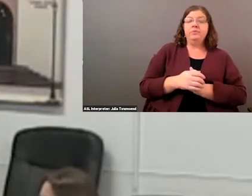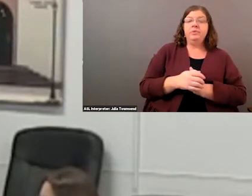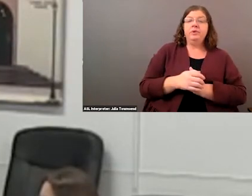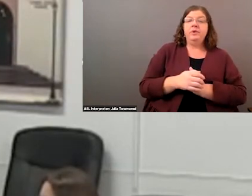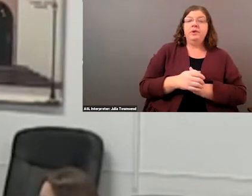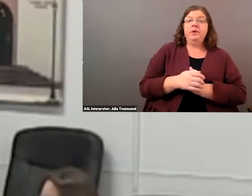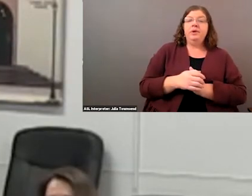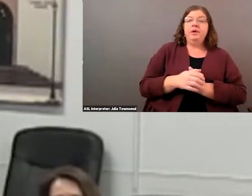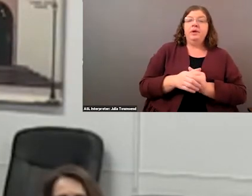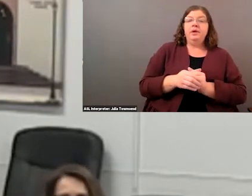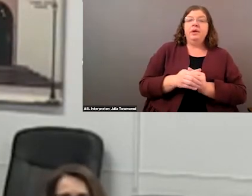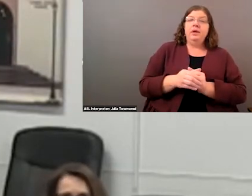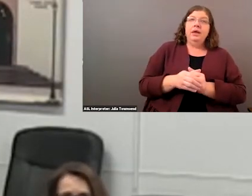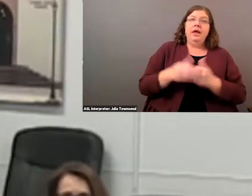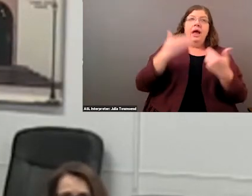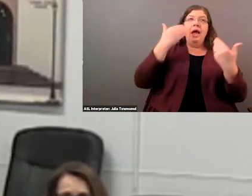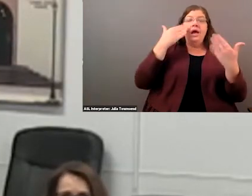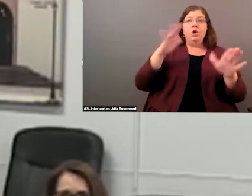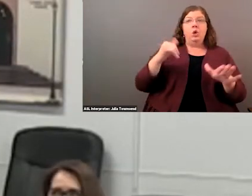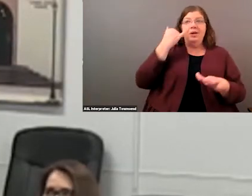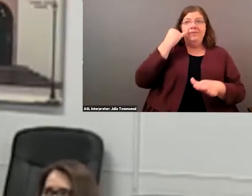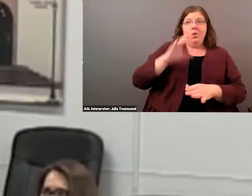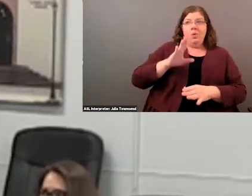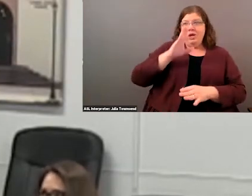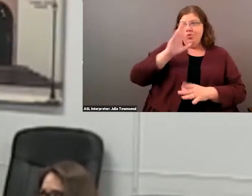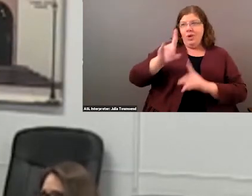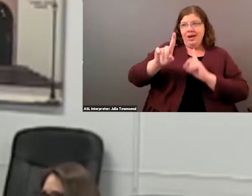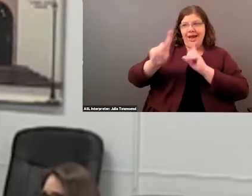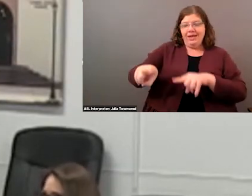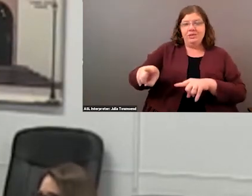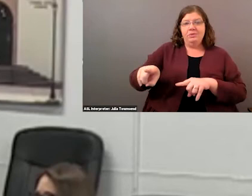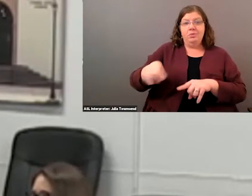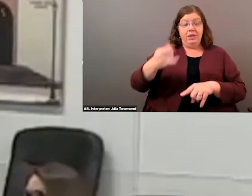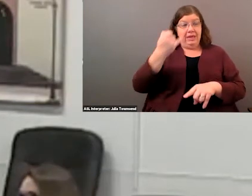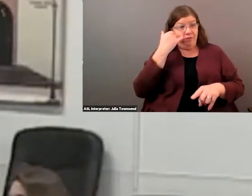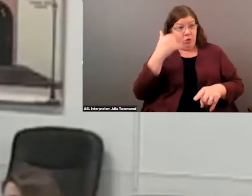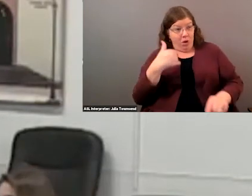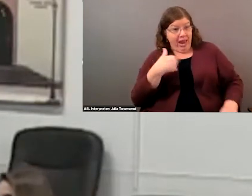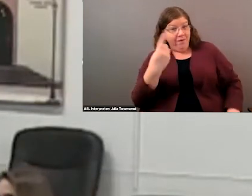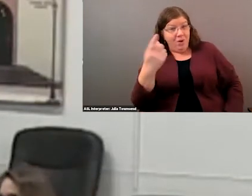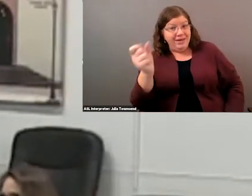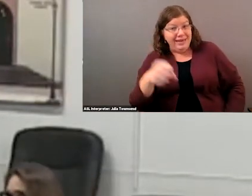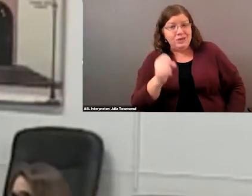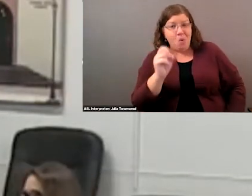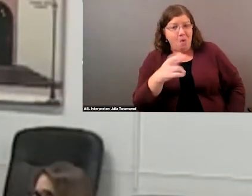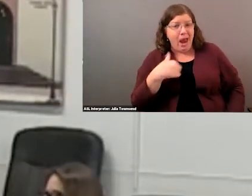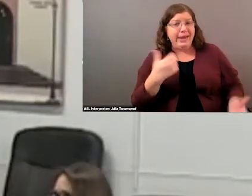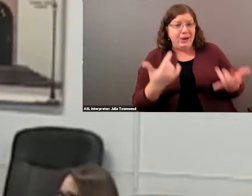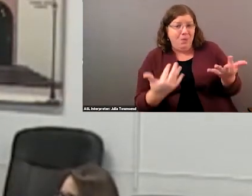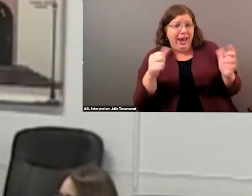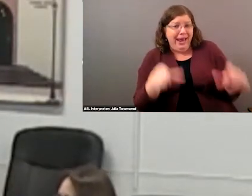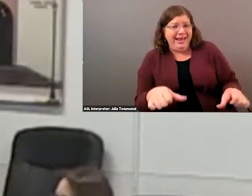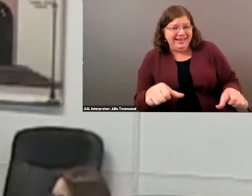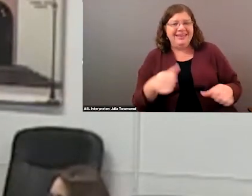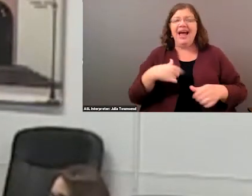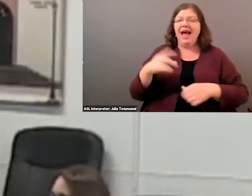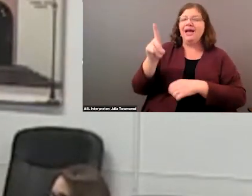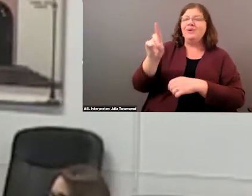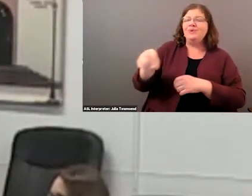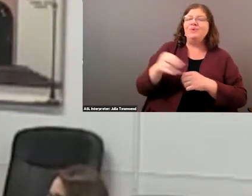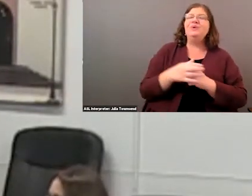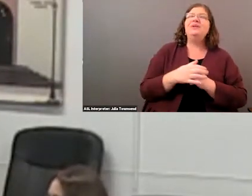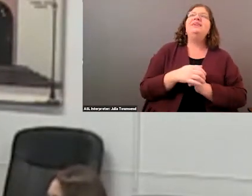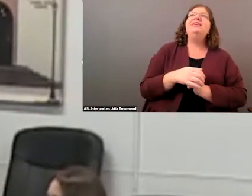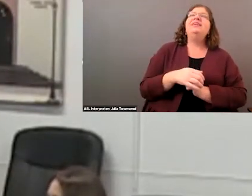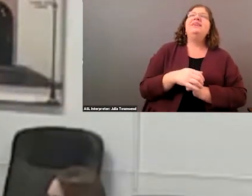have it, but otherwise I can wait. I do. So we, you know, the one big connection that I've made this fall